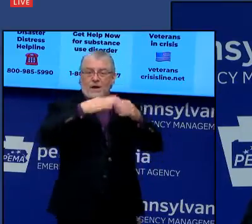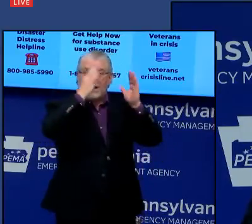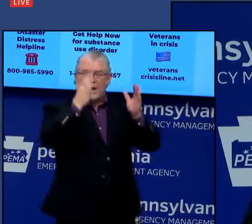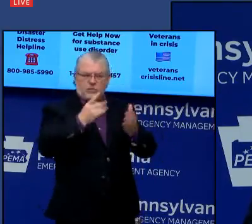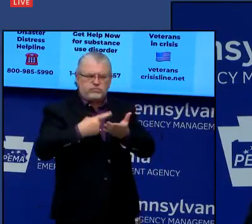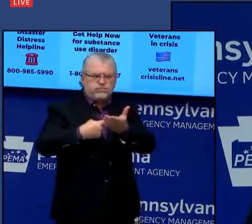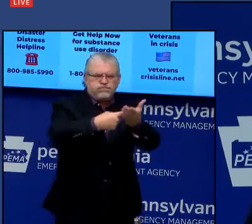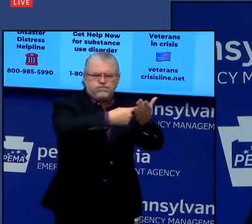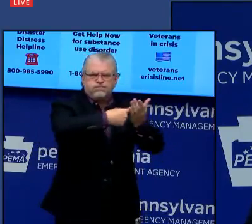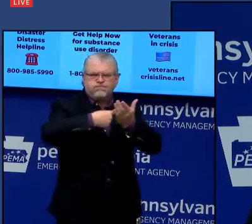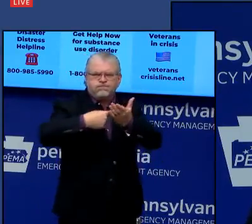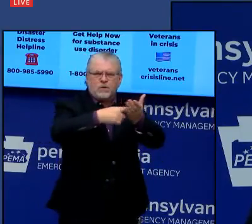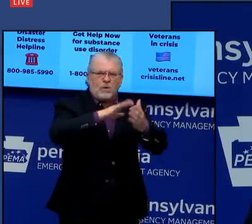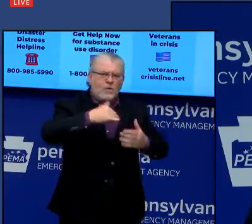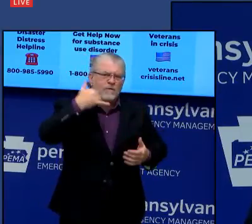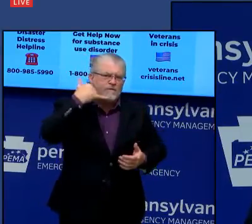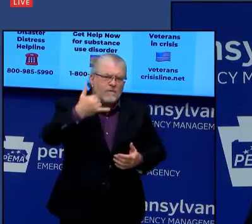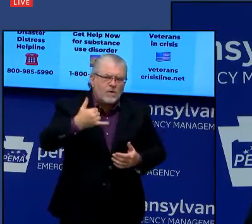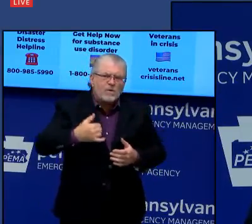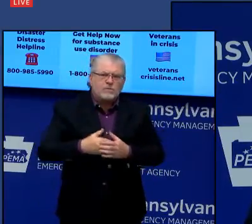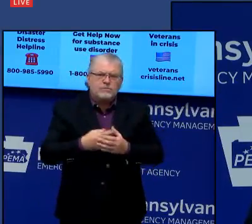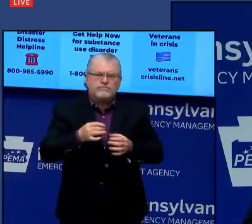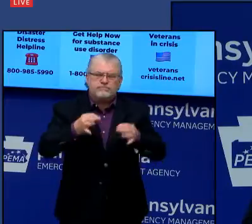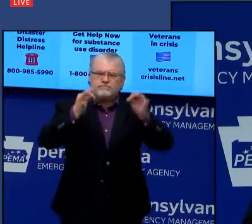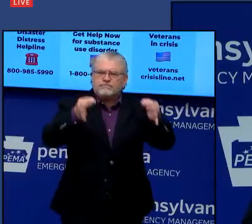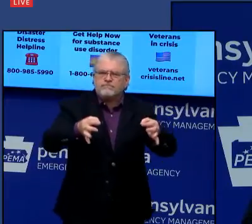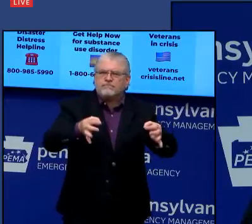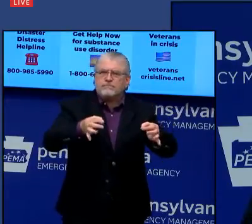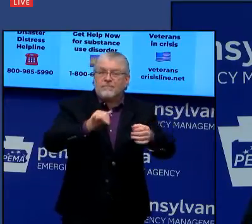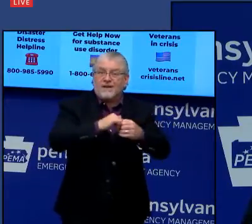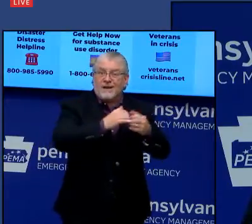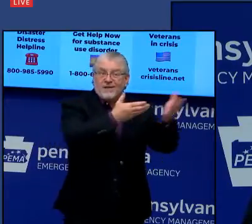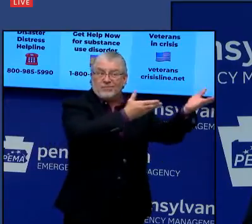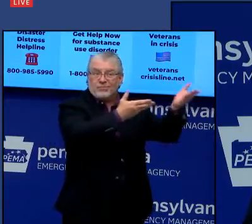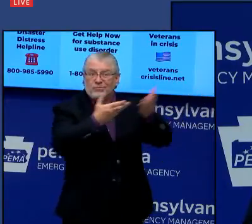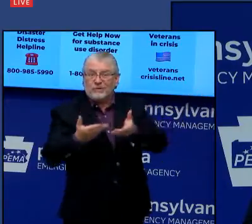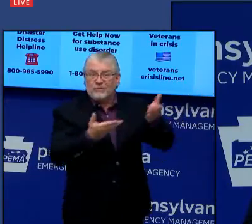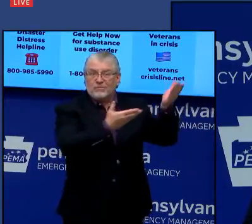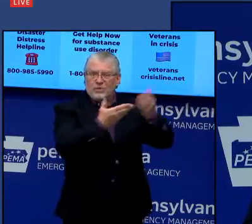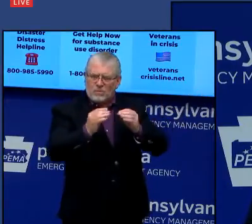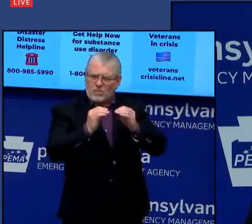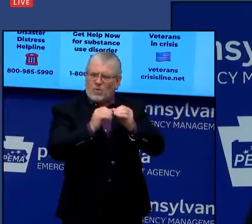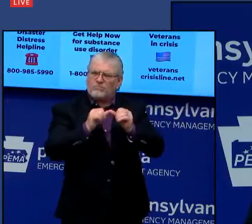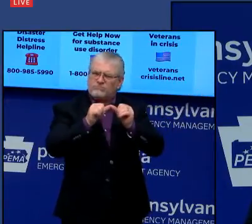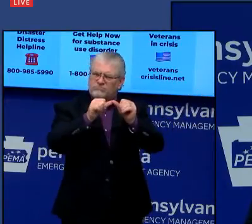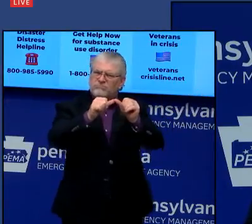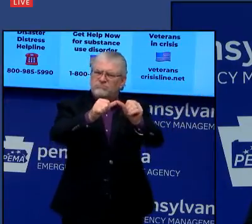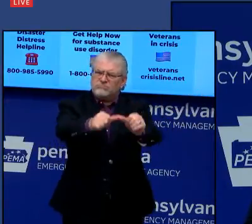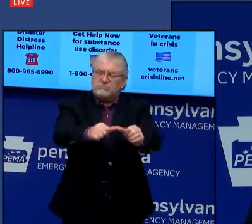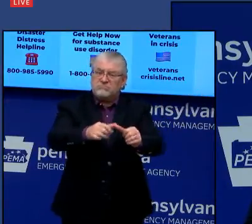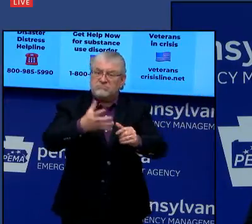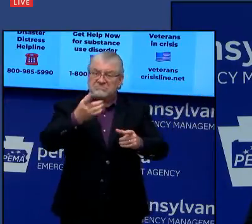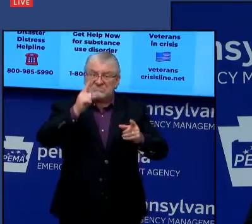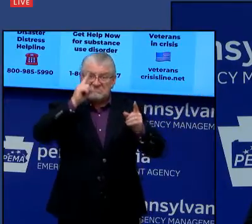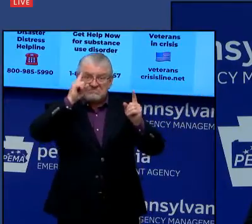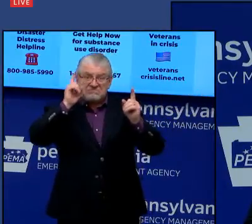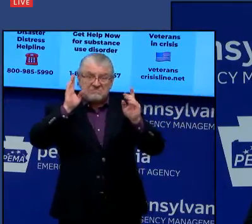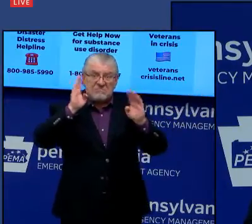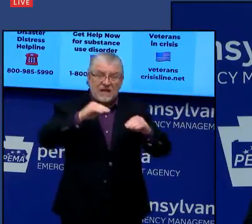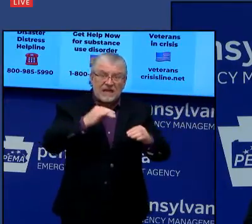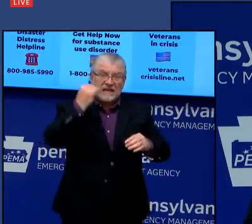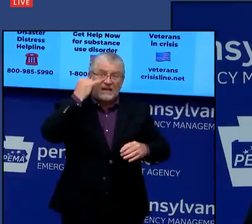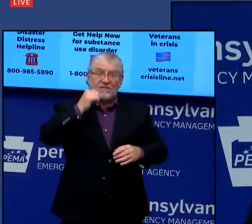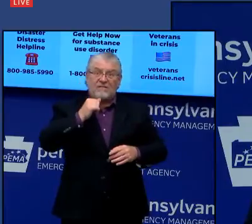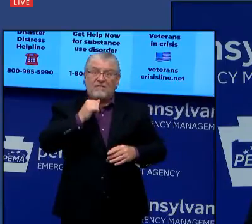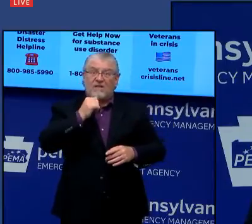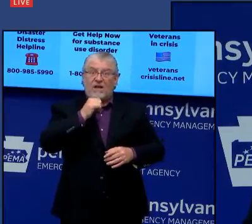supply chain of those resources. I do not expect at this time that any shortages will impact our ability to do testing in the regions